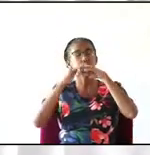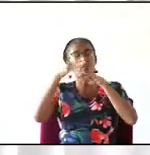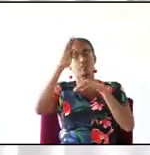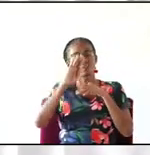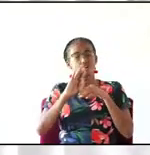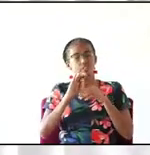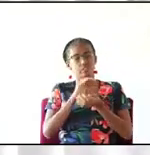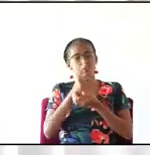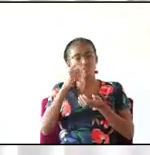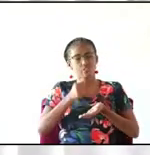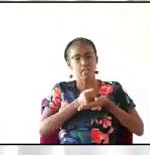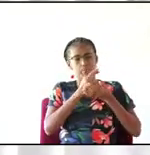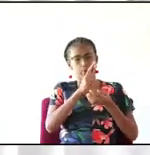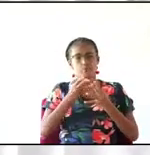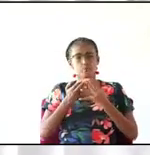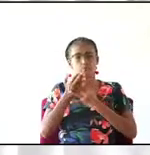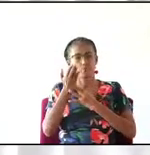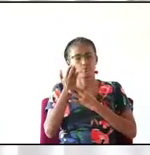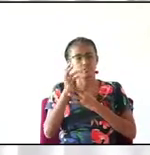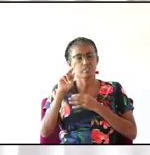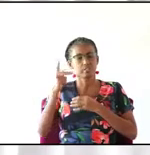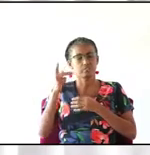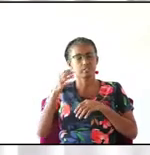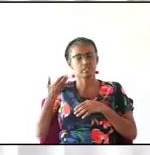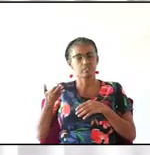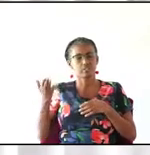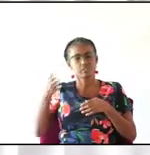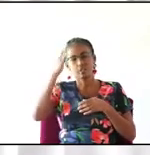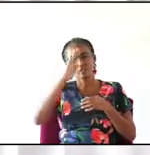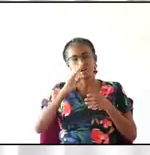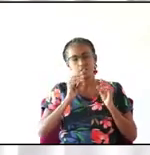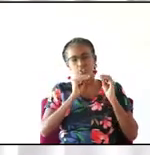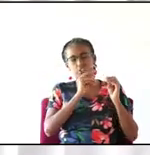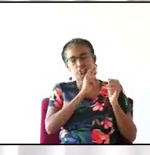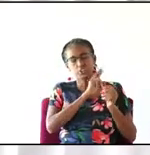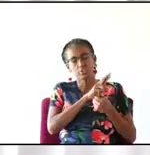that regard. The second thing he taught me